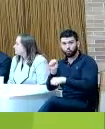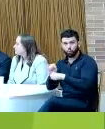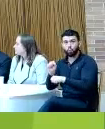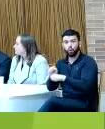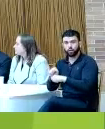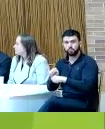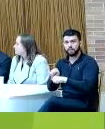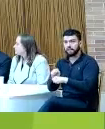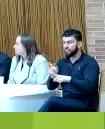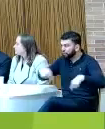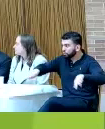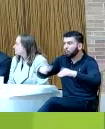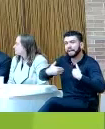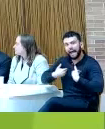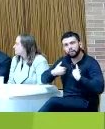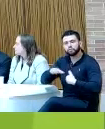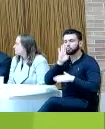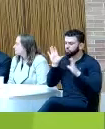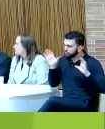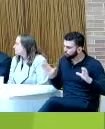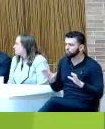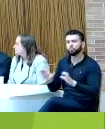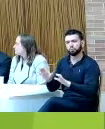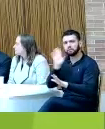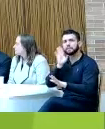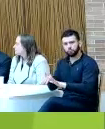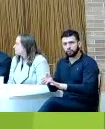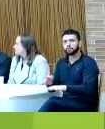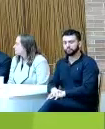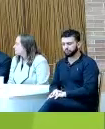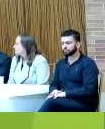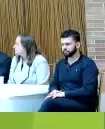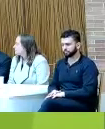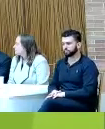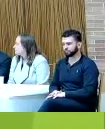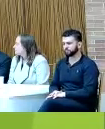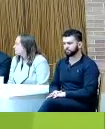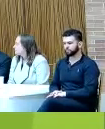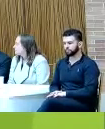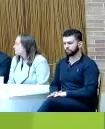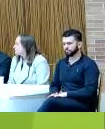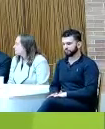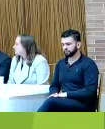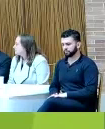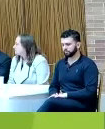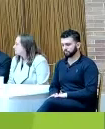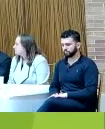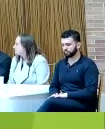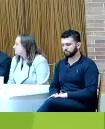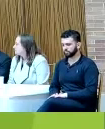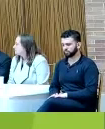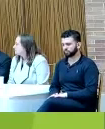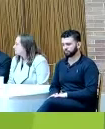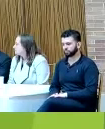performed by an animal in the direct service of a specific disability related need and